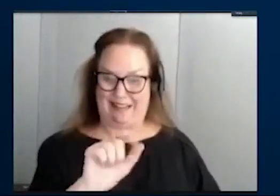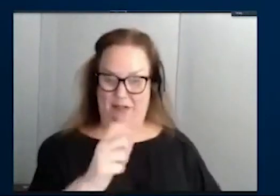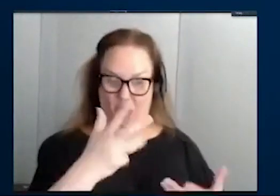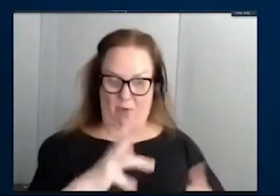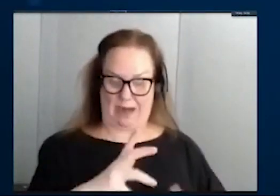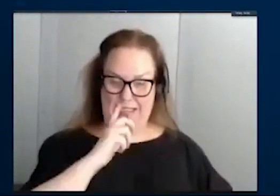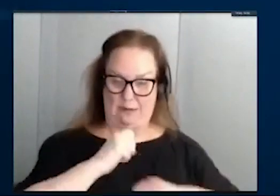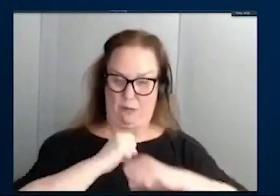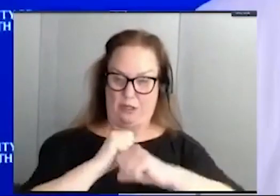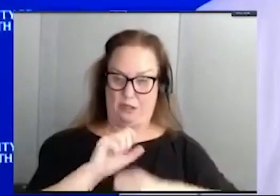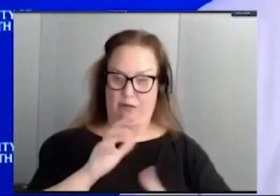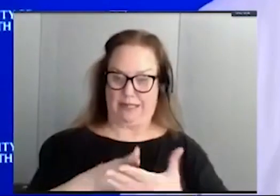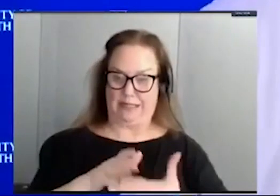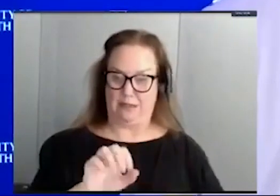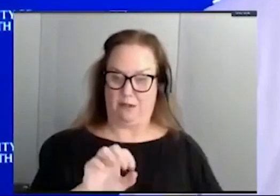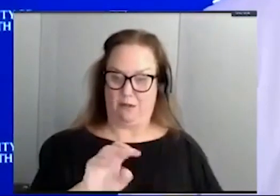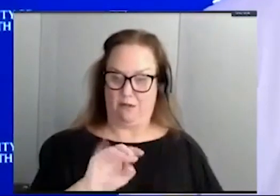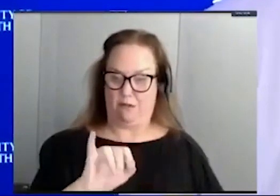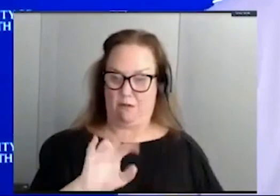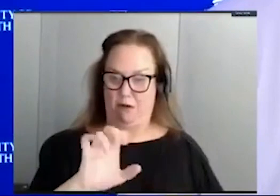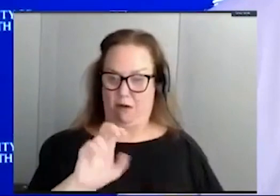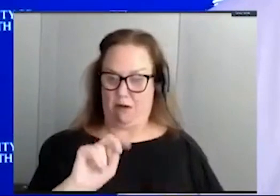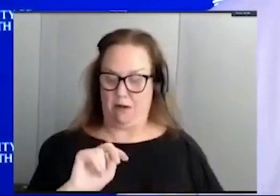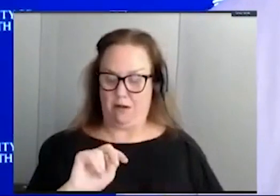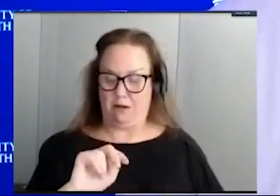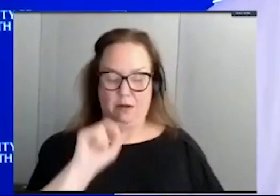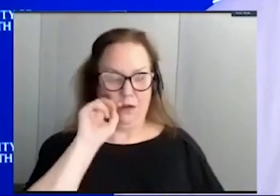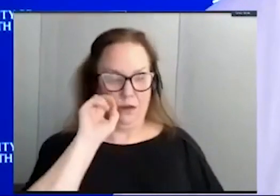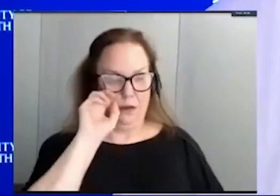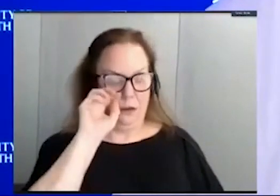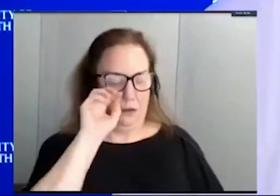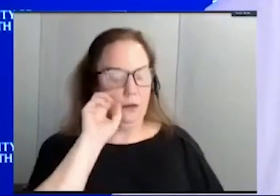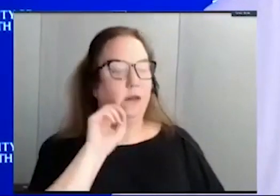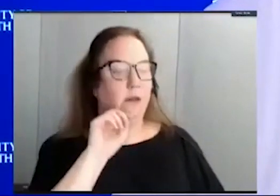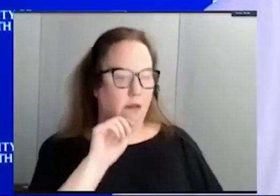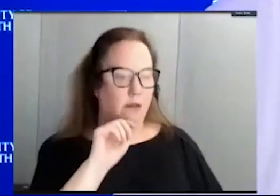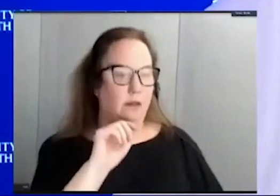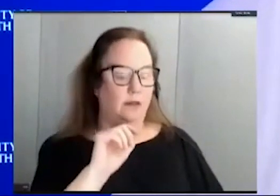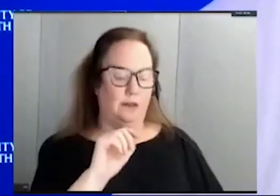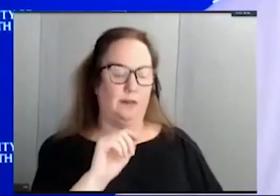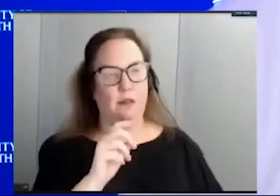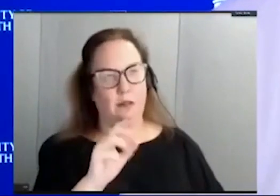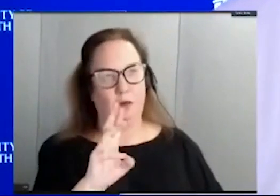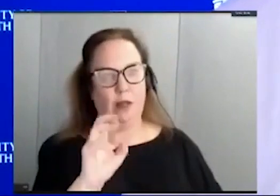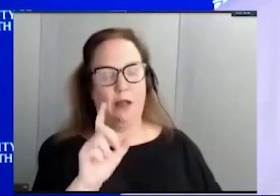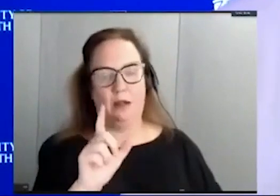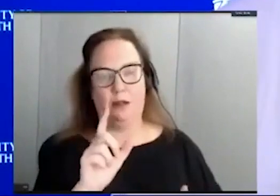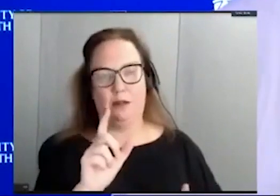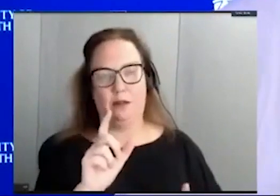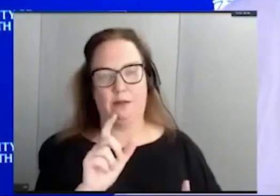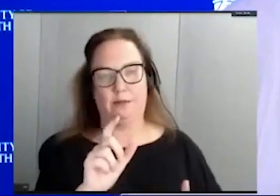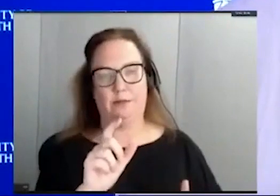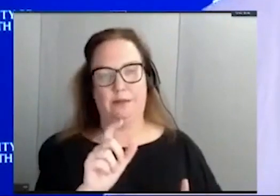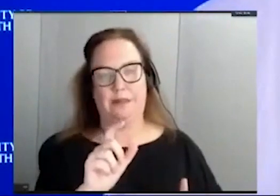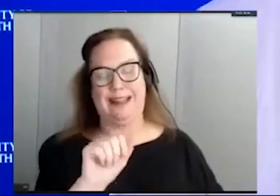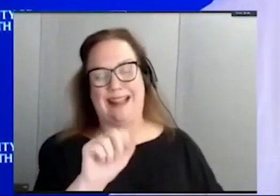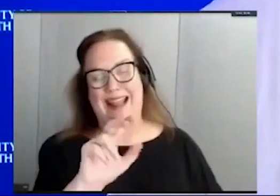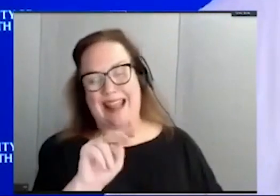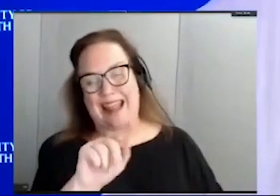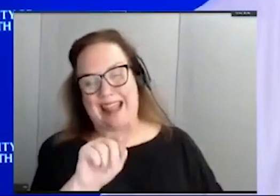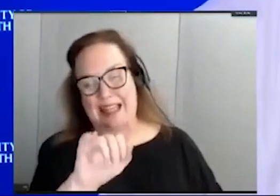I would say, I think there are a lot of layers to that question. As far as antibody protection,